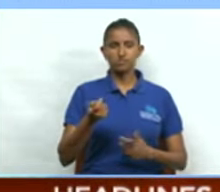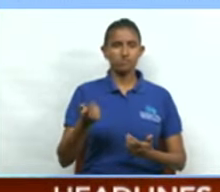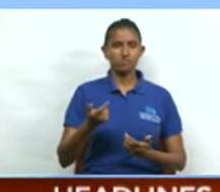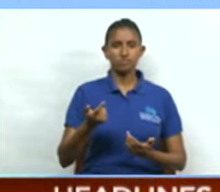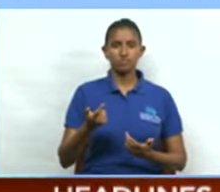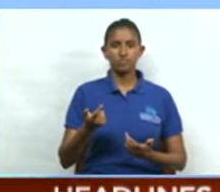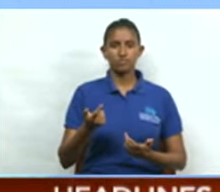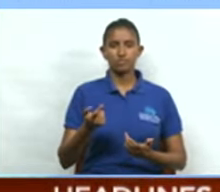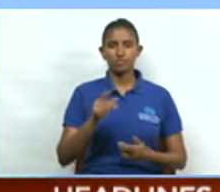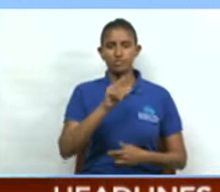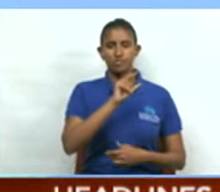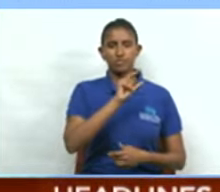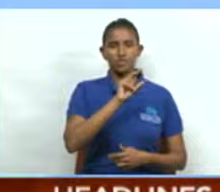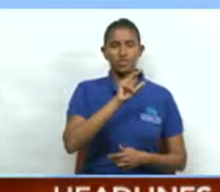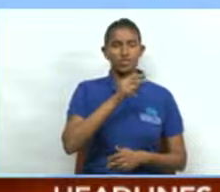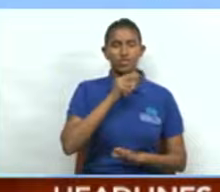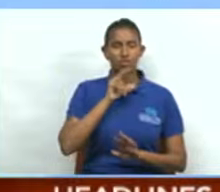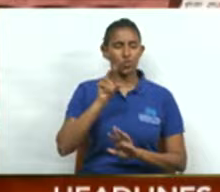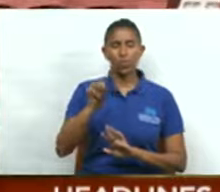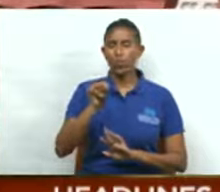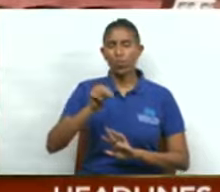No thanks, Tropical Trump.